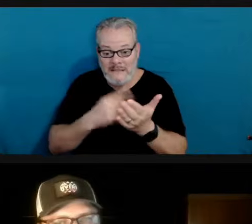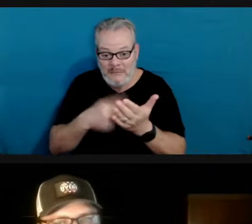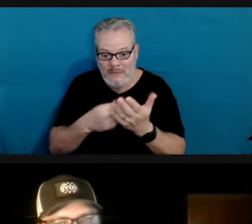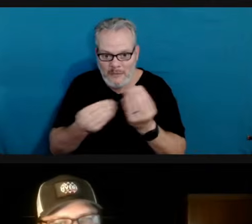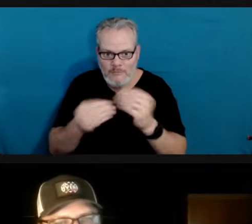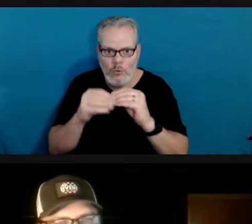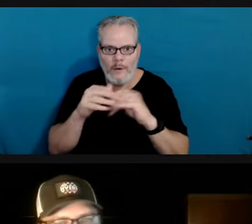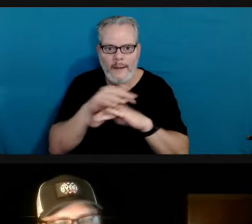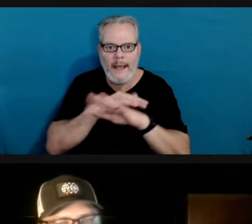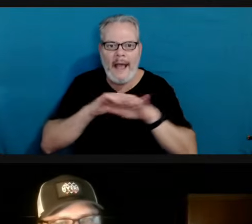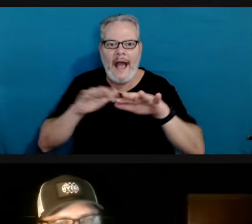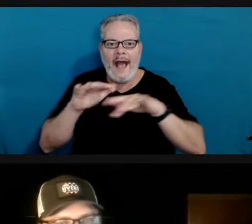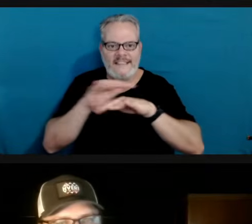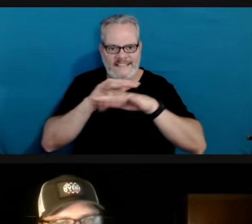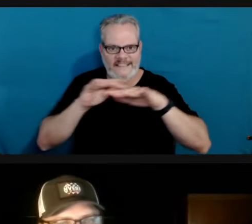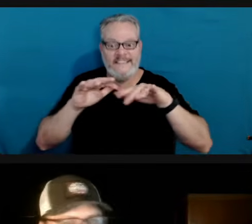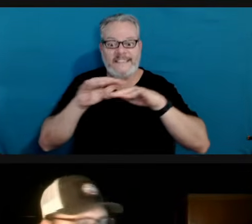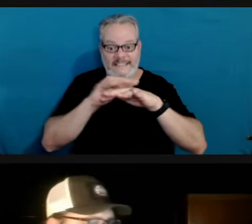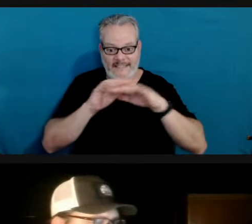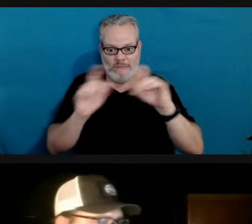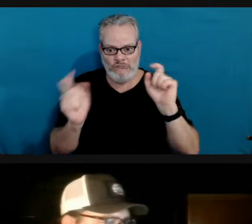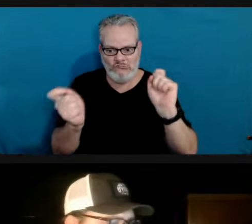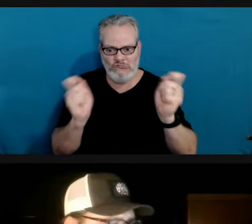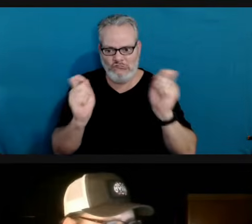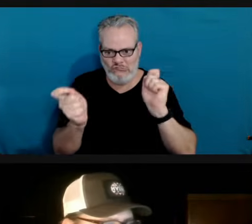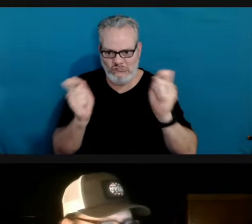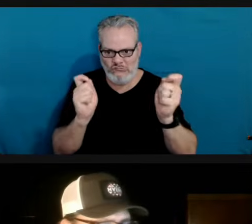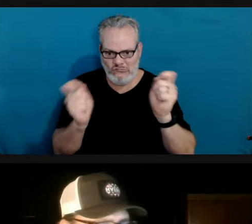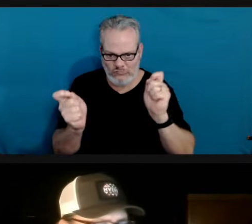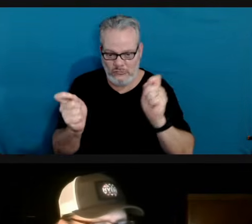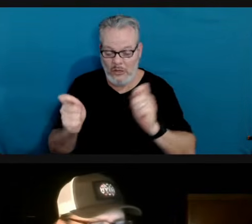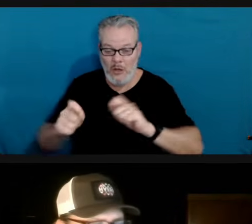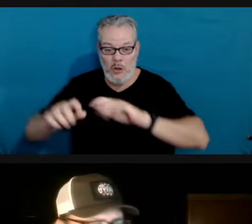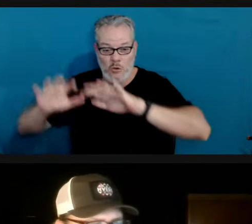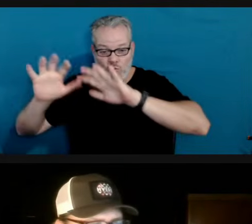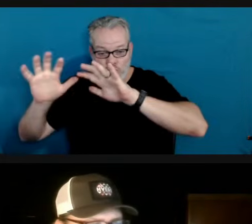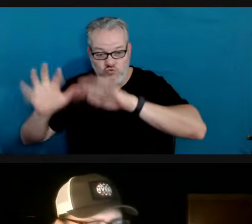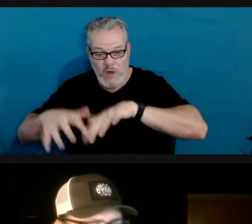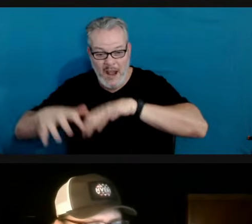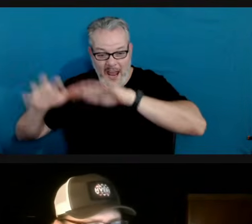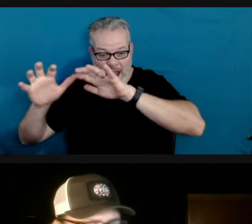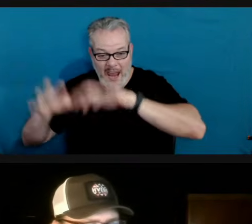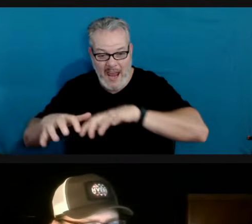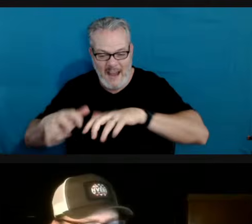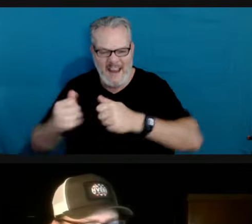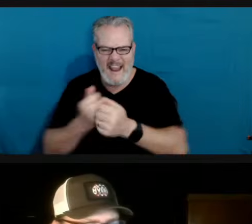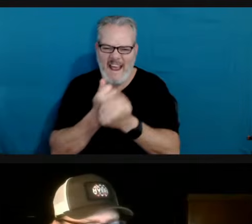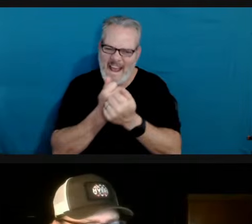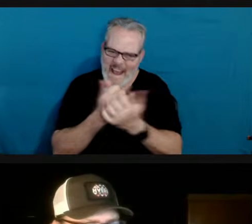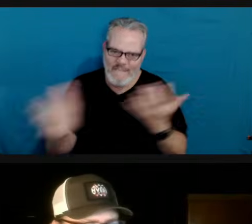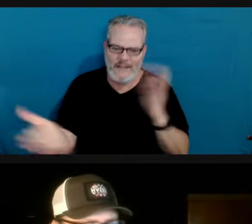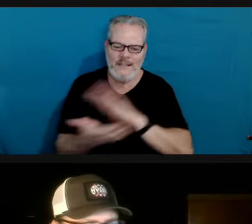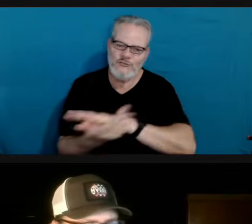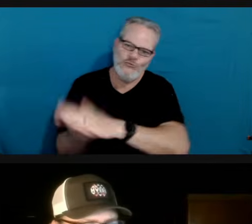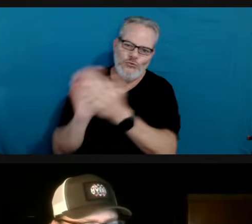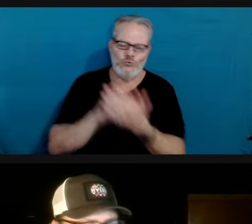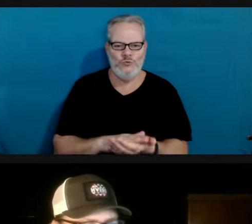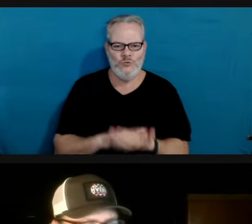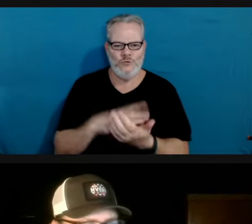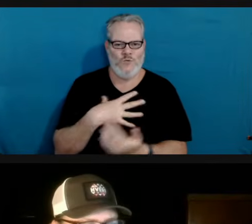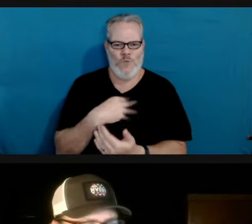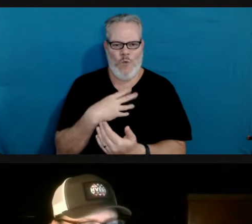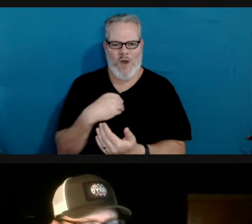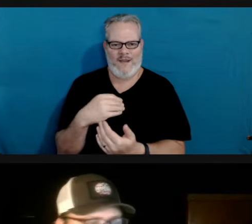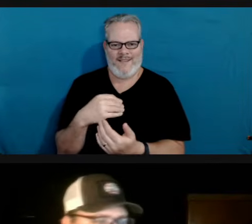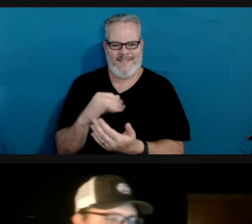spots. So right after it dumps rain, you can see that everything turns white. And then as the water boils off and